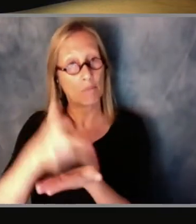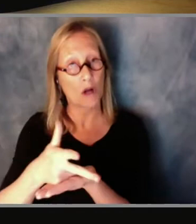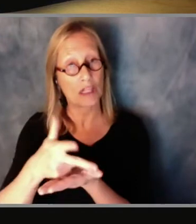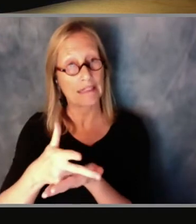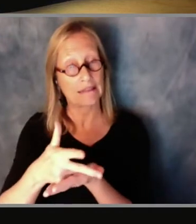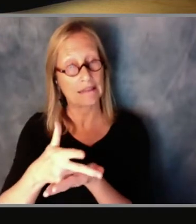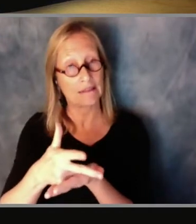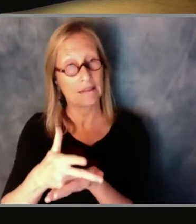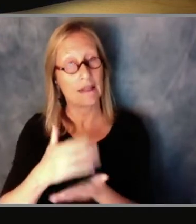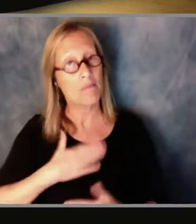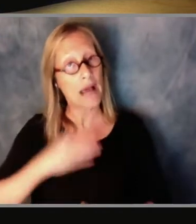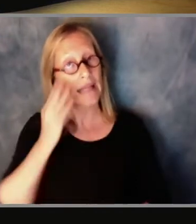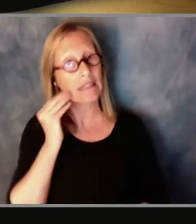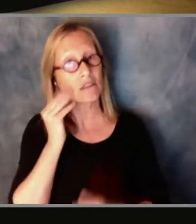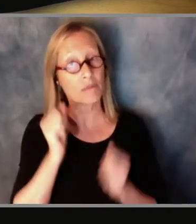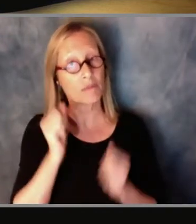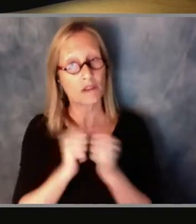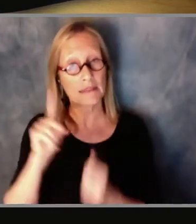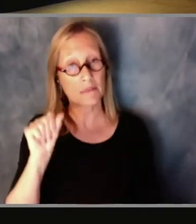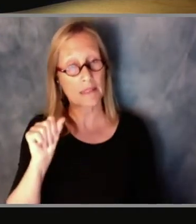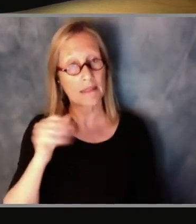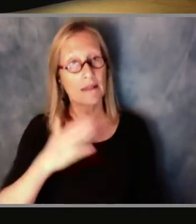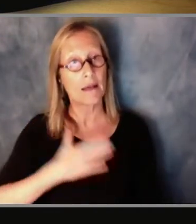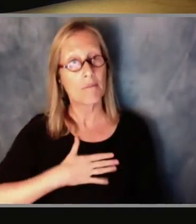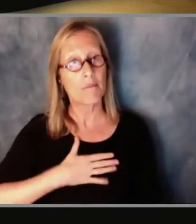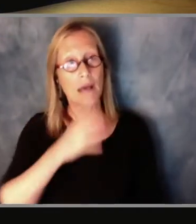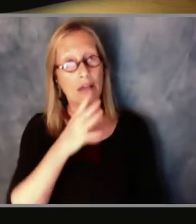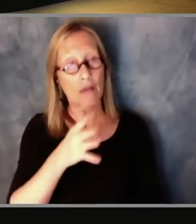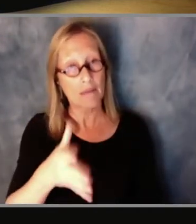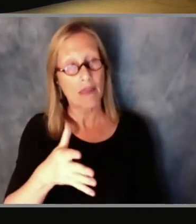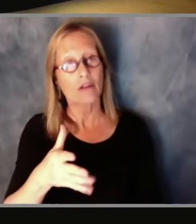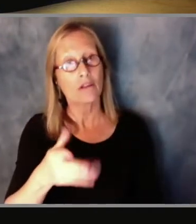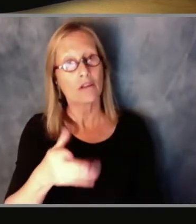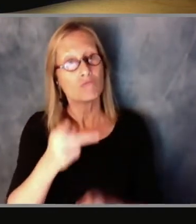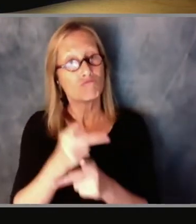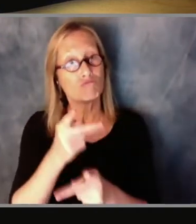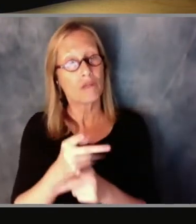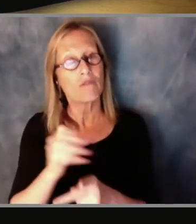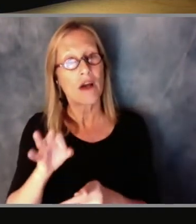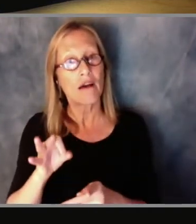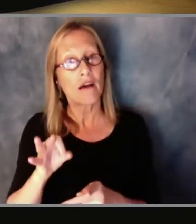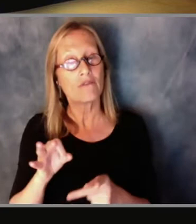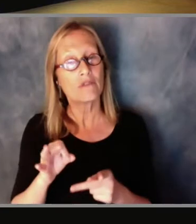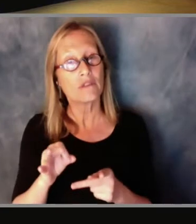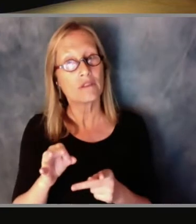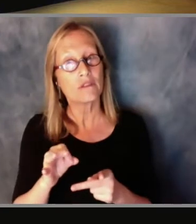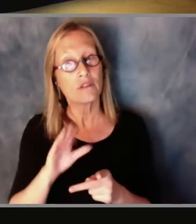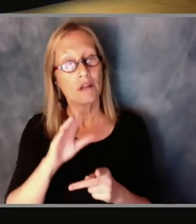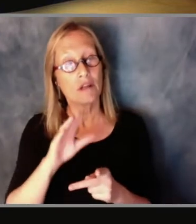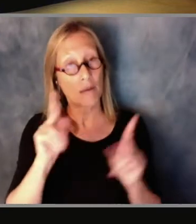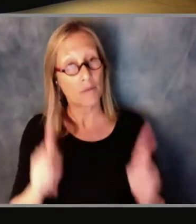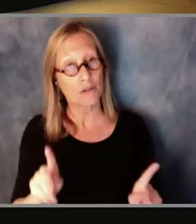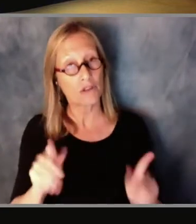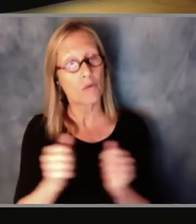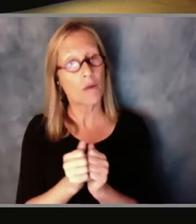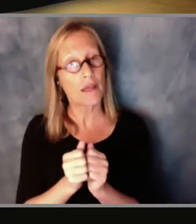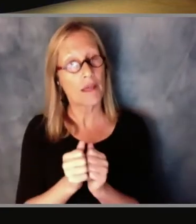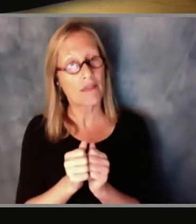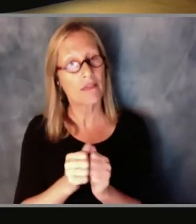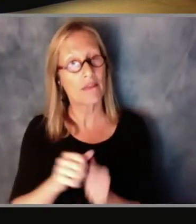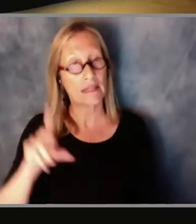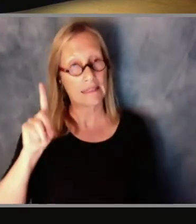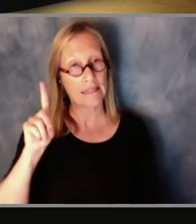with disability, my grandmother hanai'd a person with Down